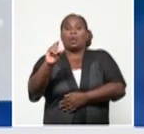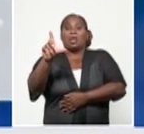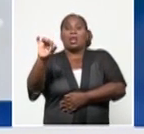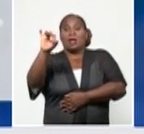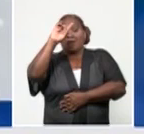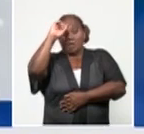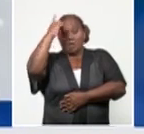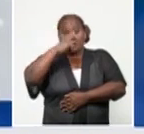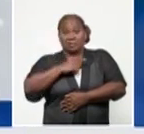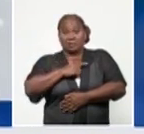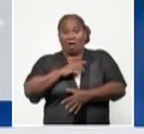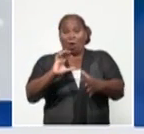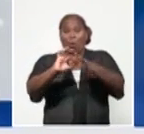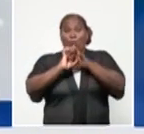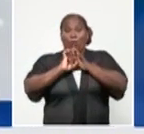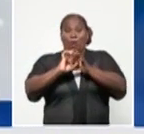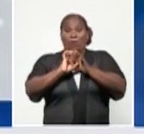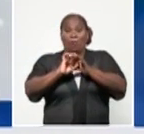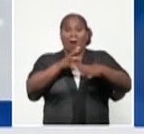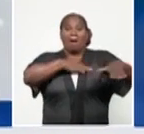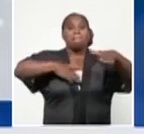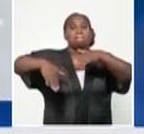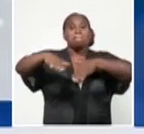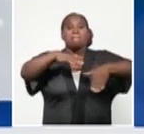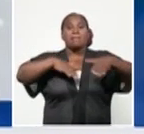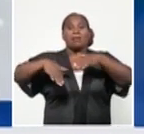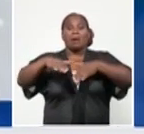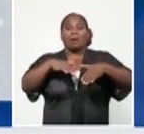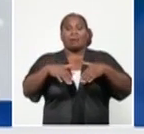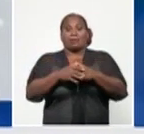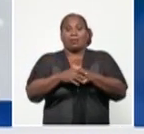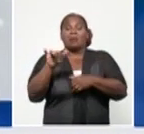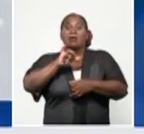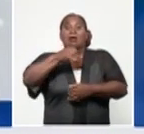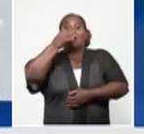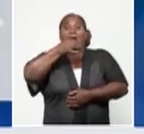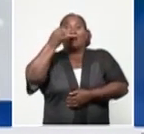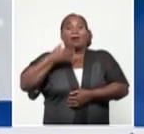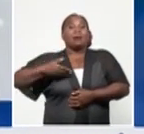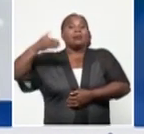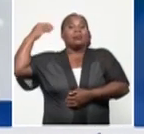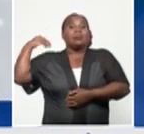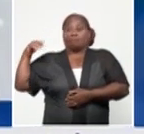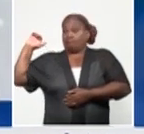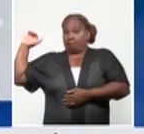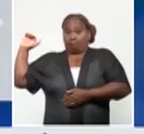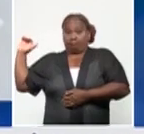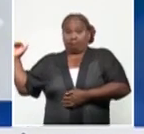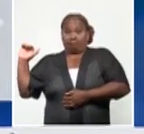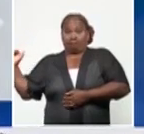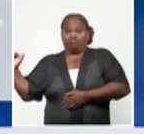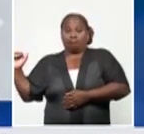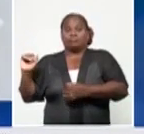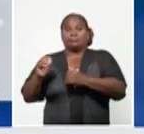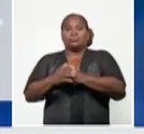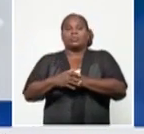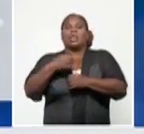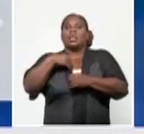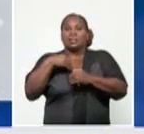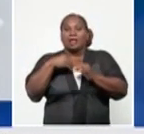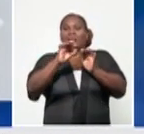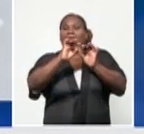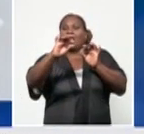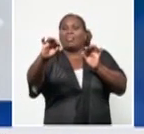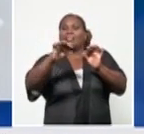Guanabacoa, and Playa, which, as you can see, and as I commented on yesterday, reflects